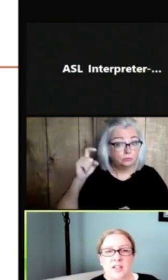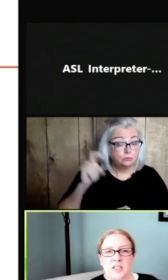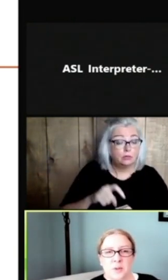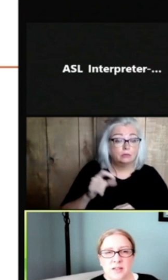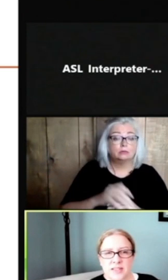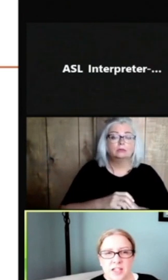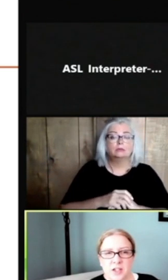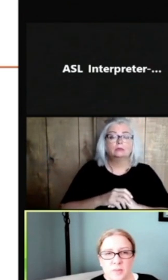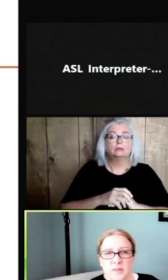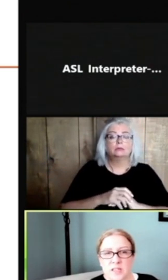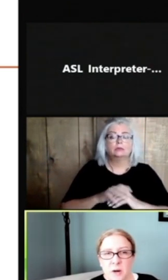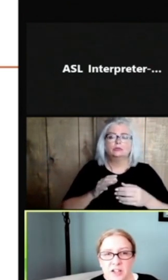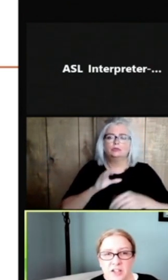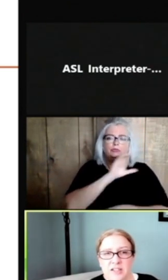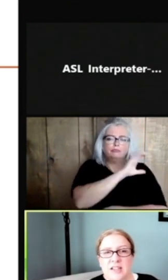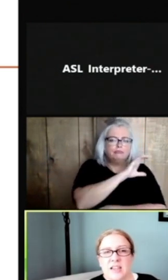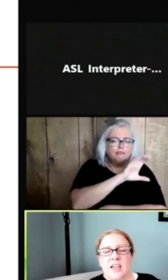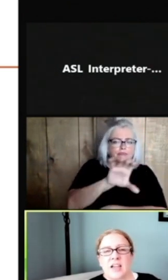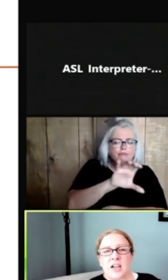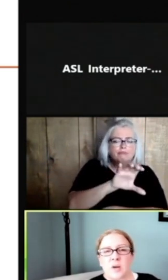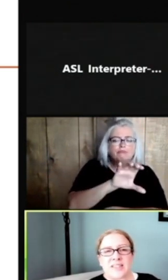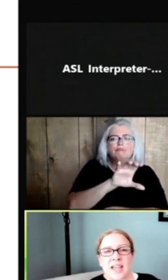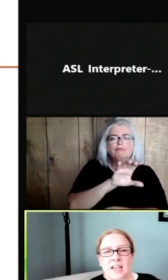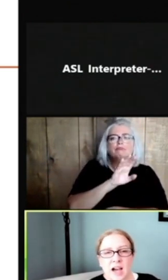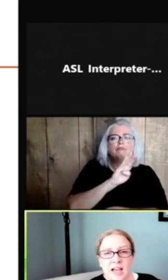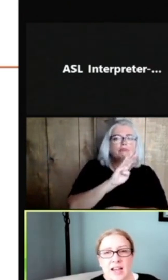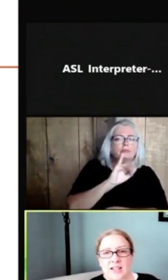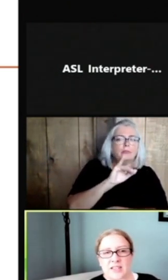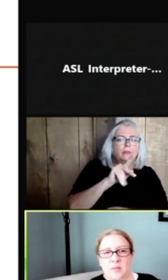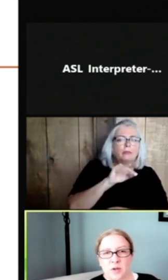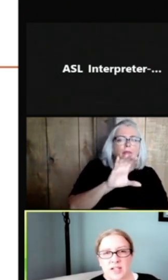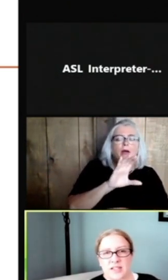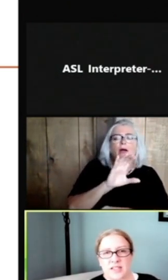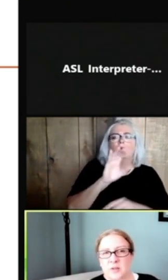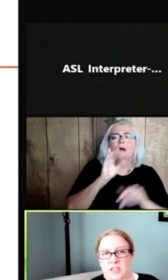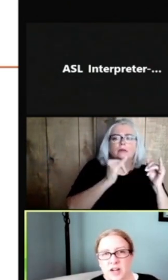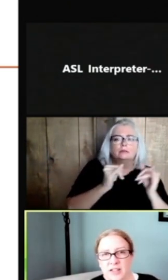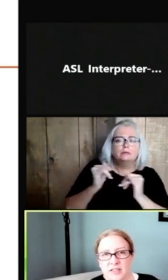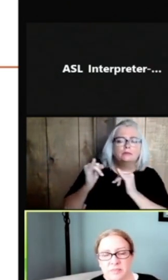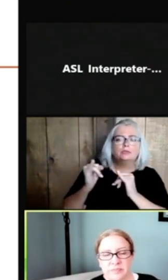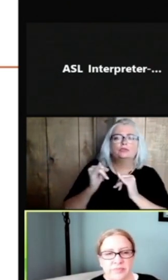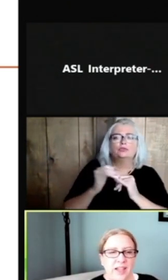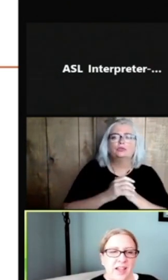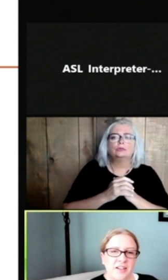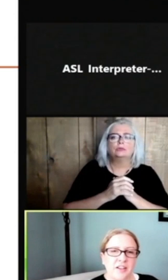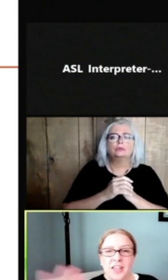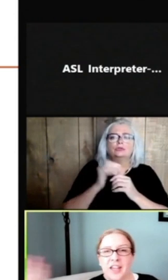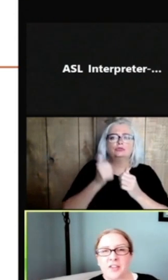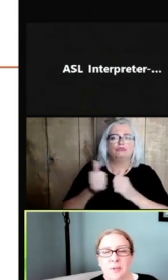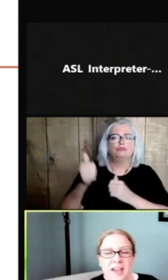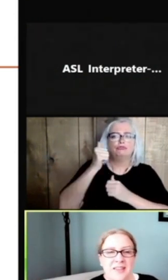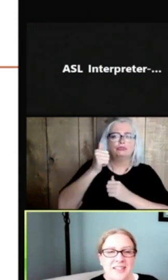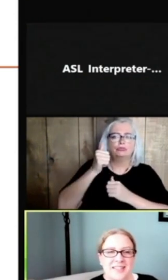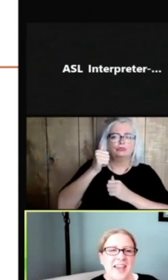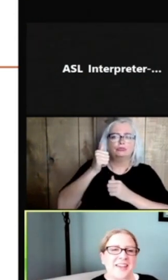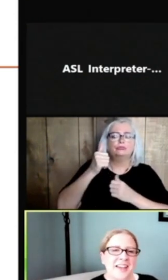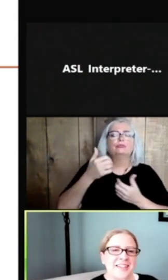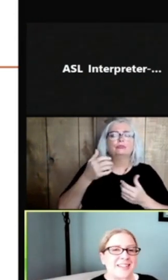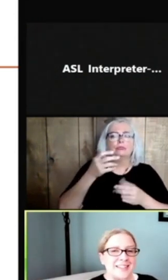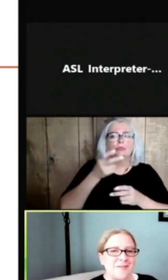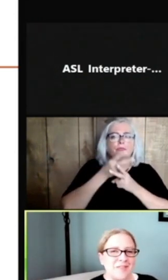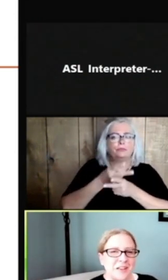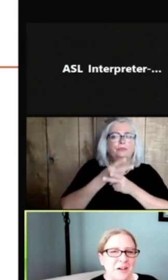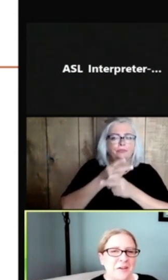BIPOC individuals and groups as partners, once again, not as subordinates to instruct. And looking on the right of the